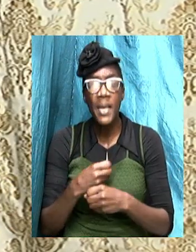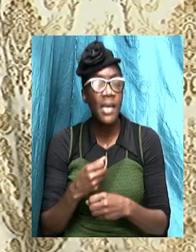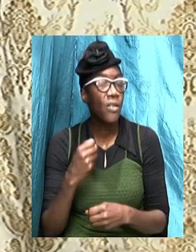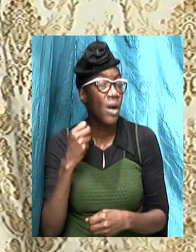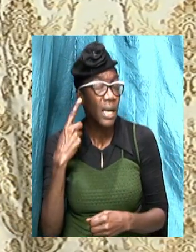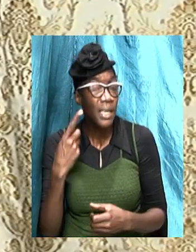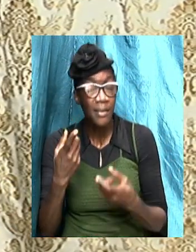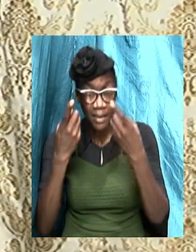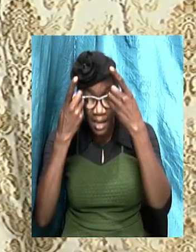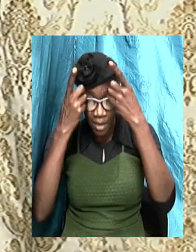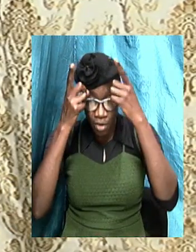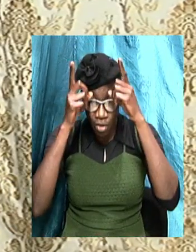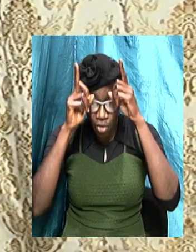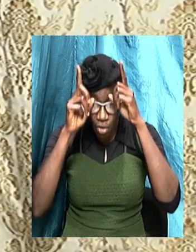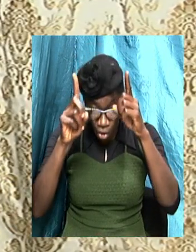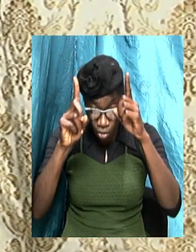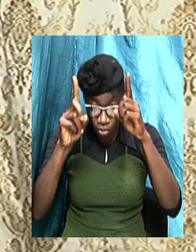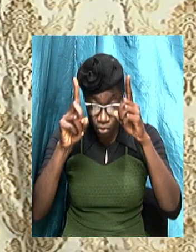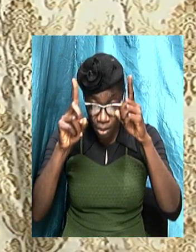doctrine